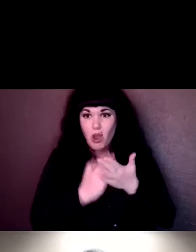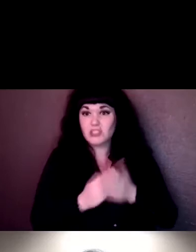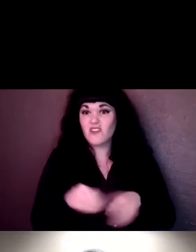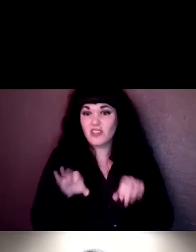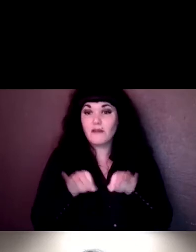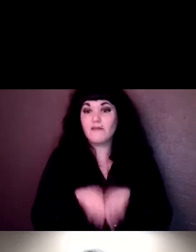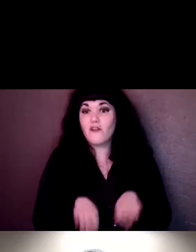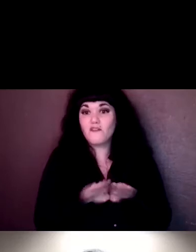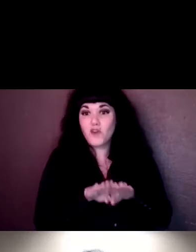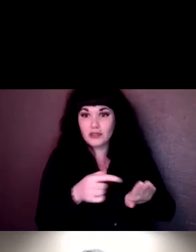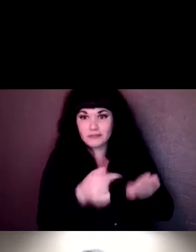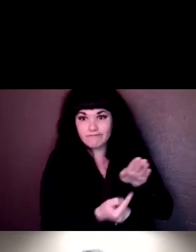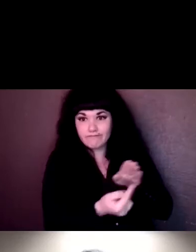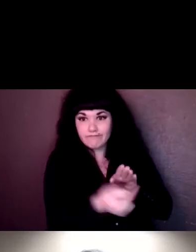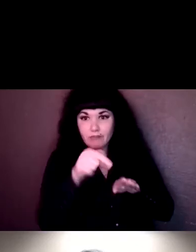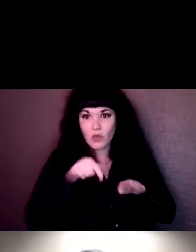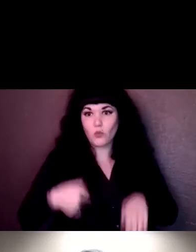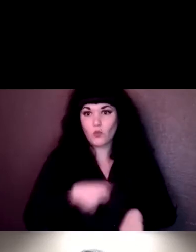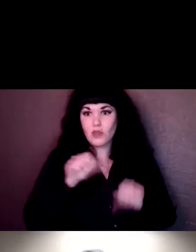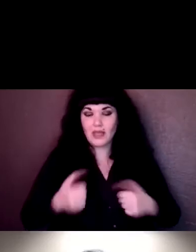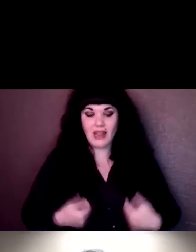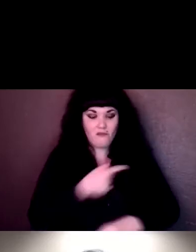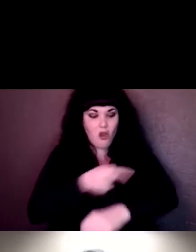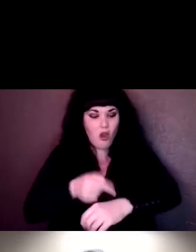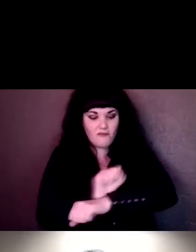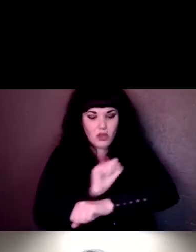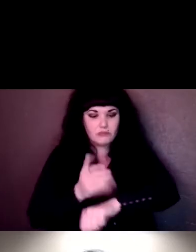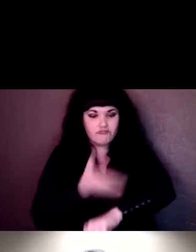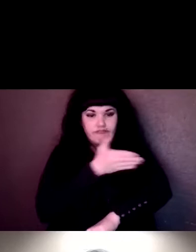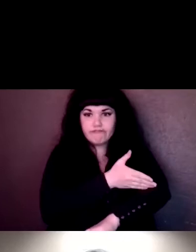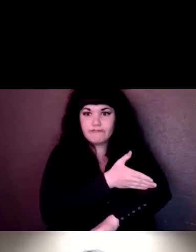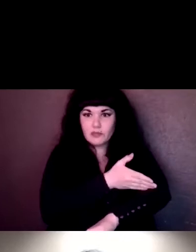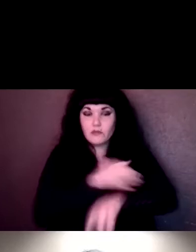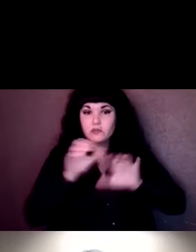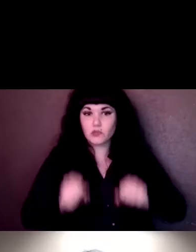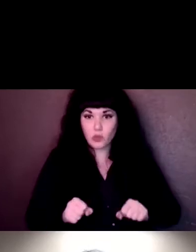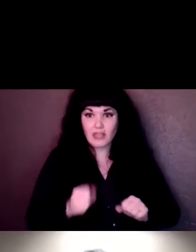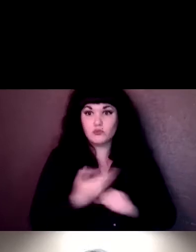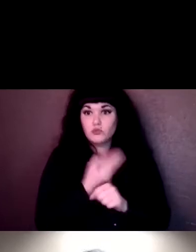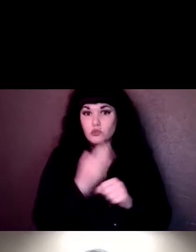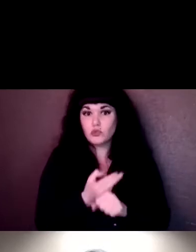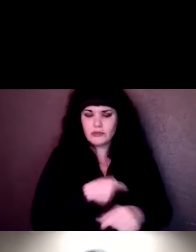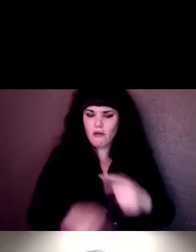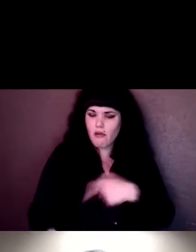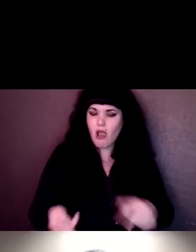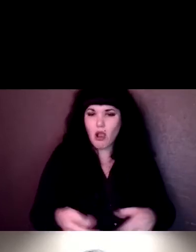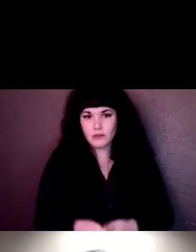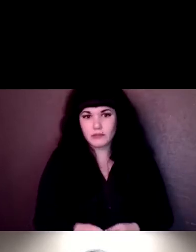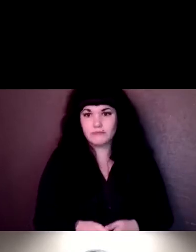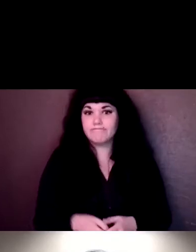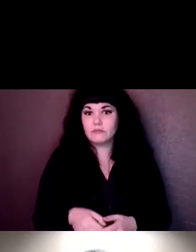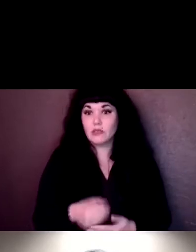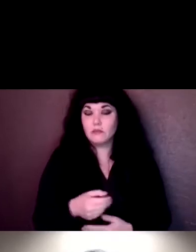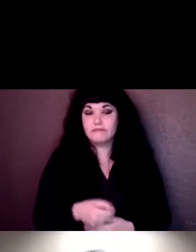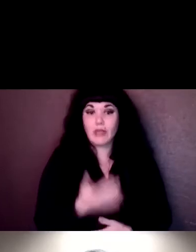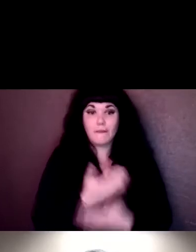can improve arm function to help people use their arms bimanually, for example, and that could